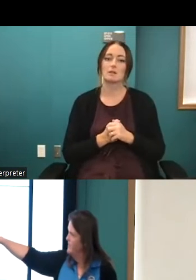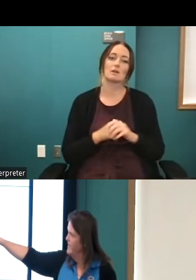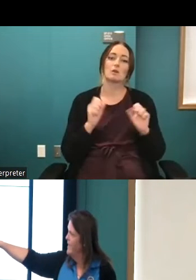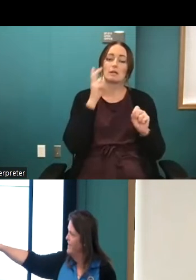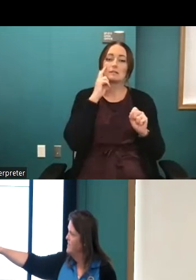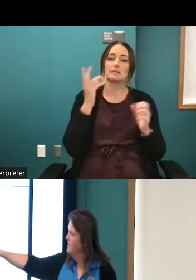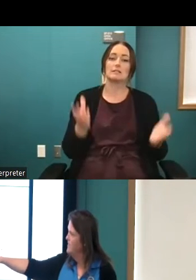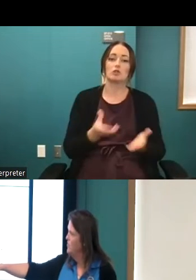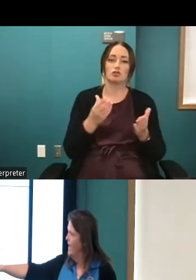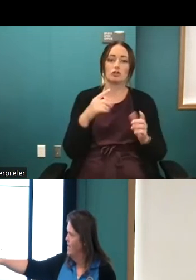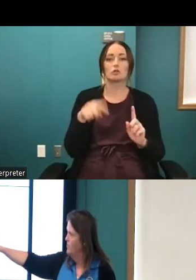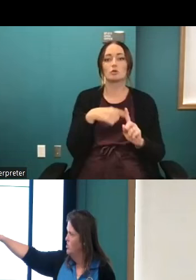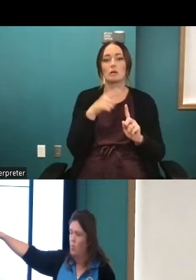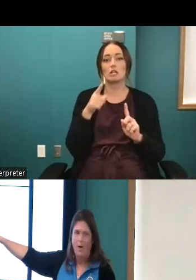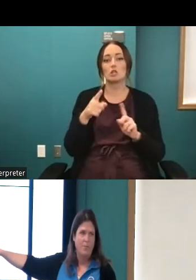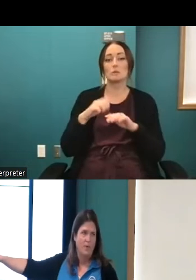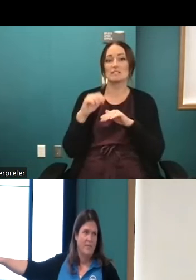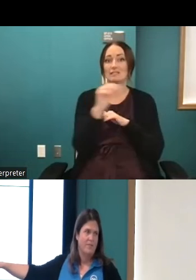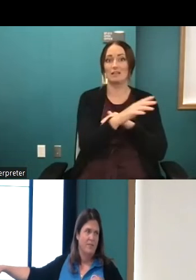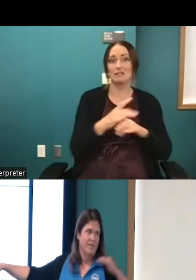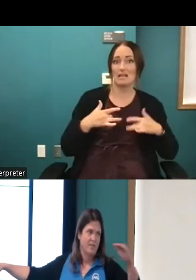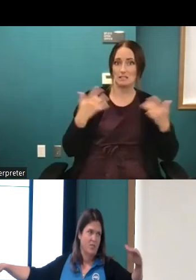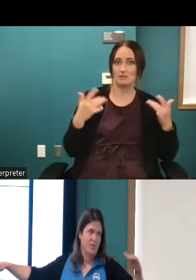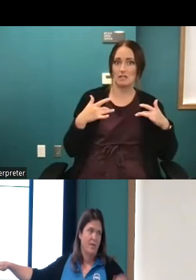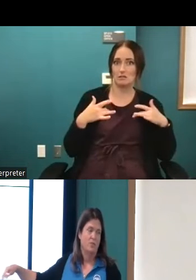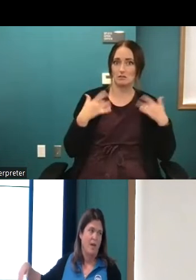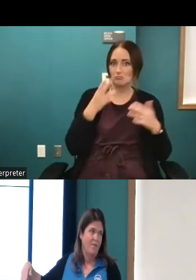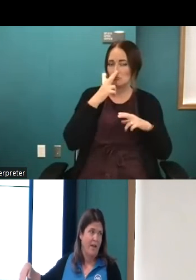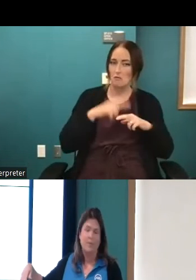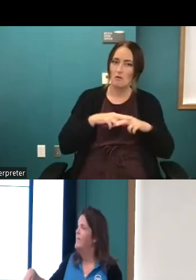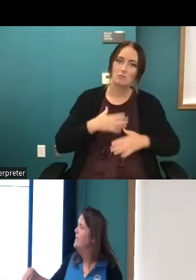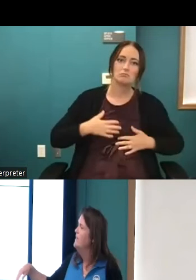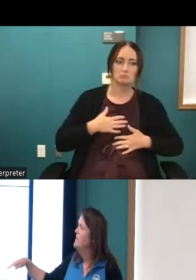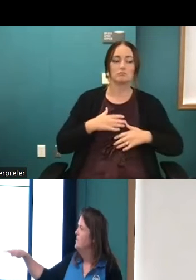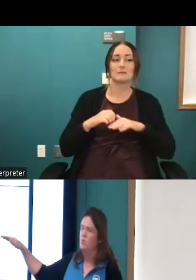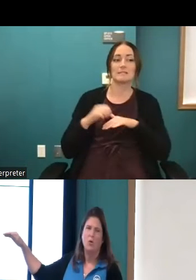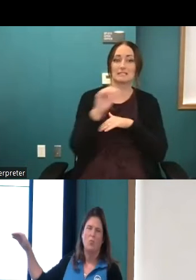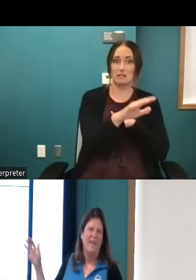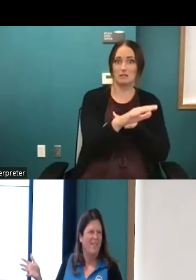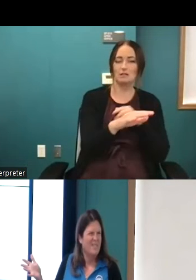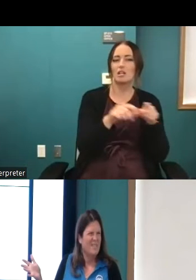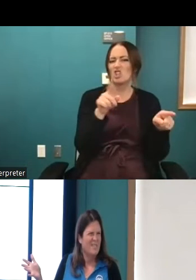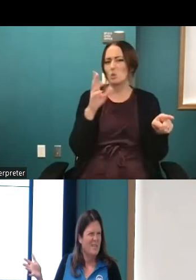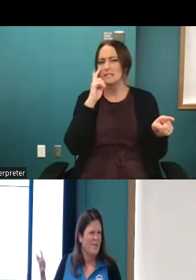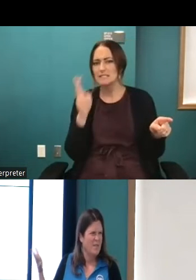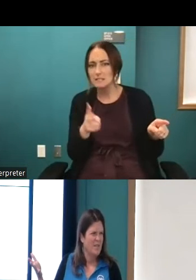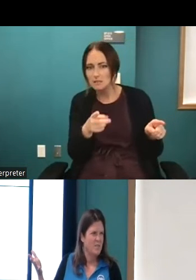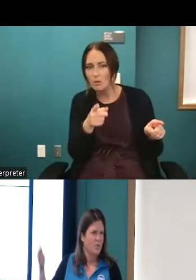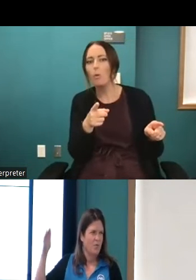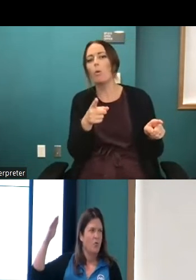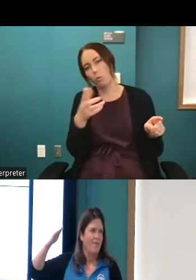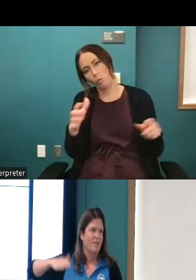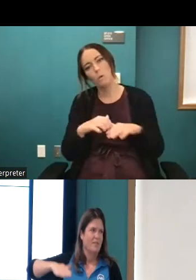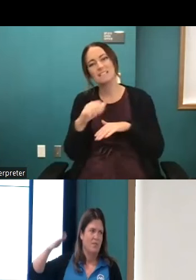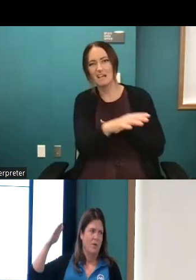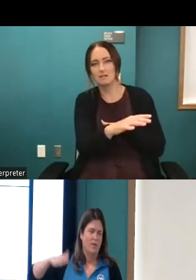you send activities their way, it will show up, the ones that you've sent that student or that family. So you know, like, have I sent this to them? Have they done this